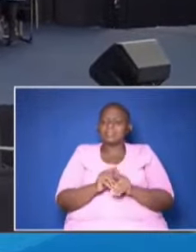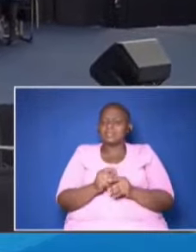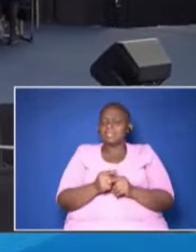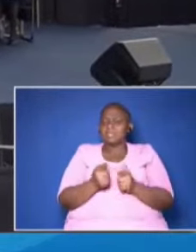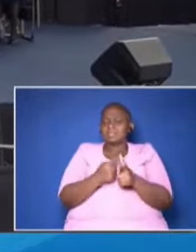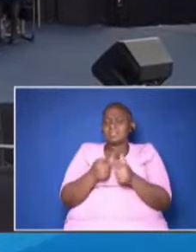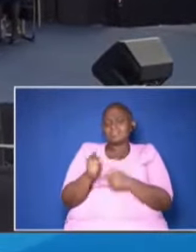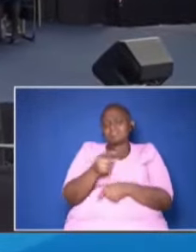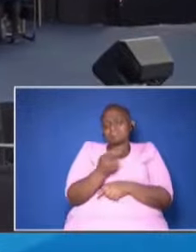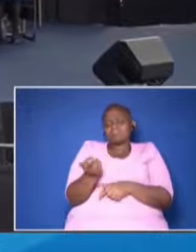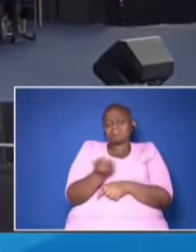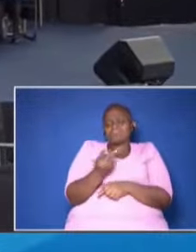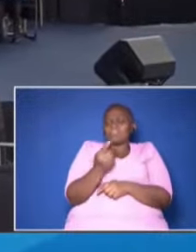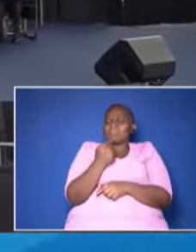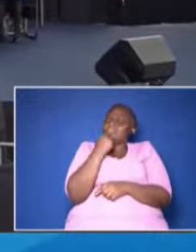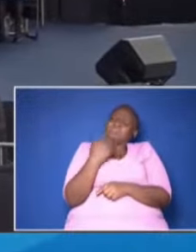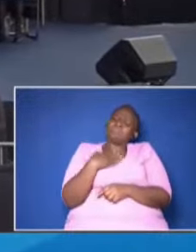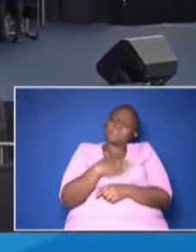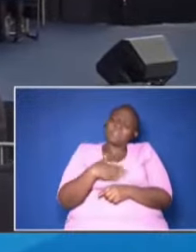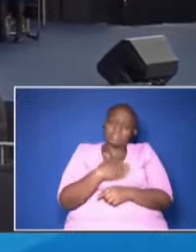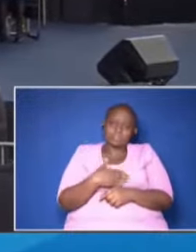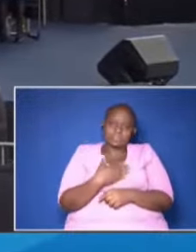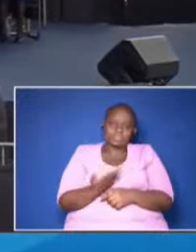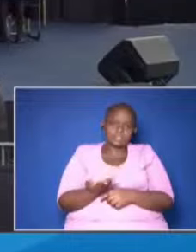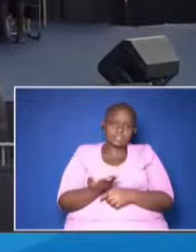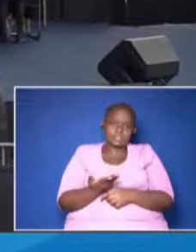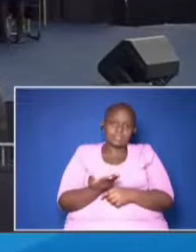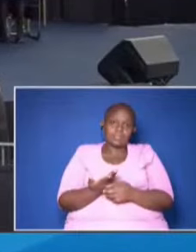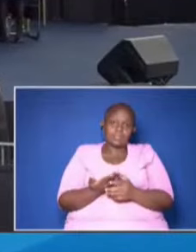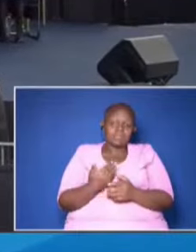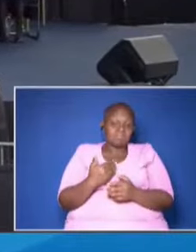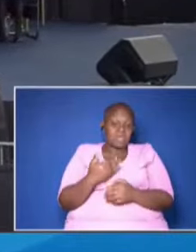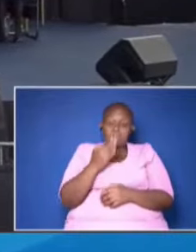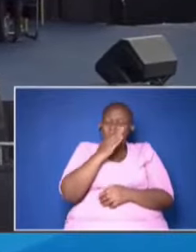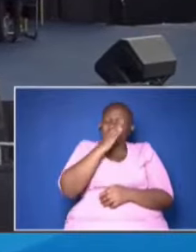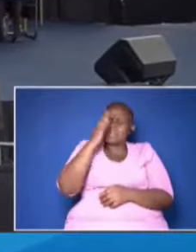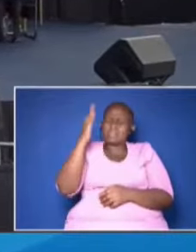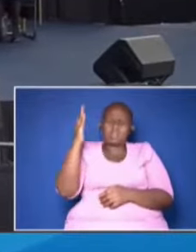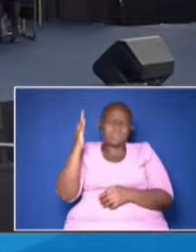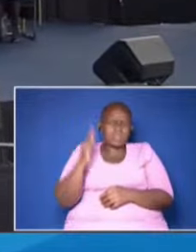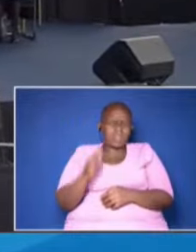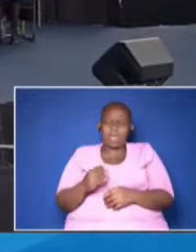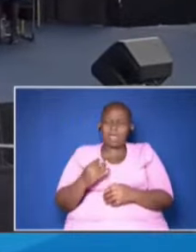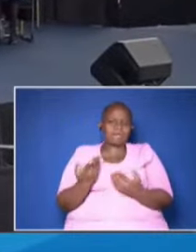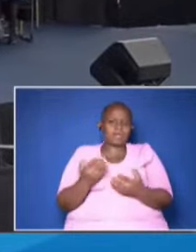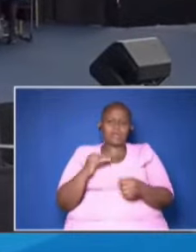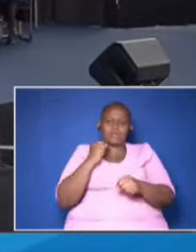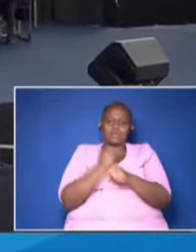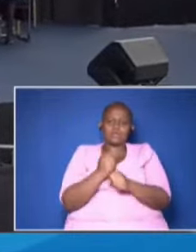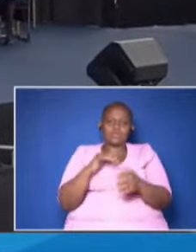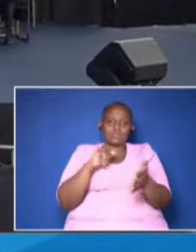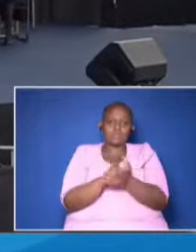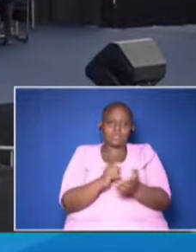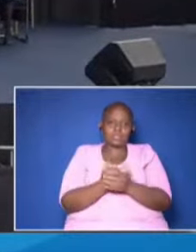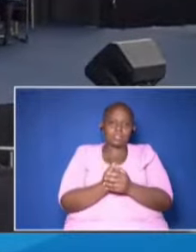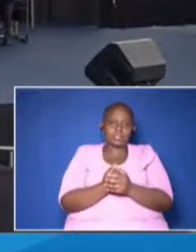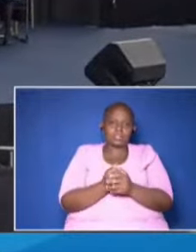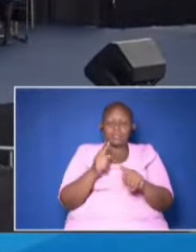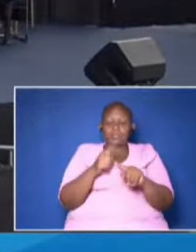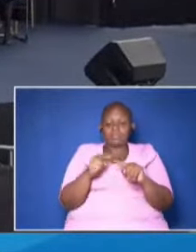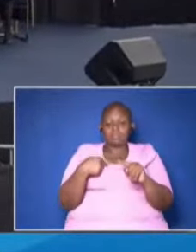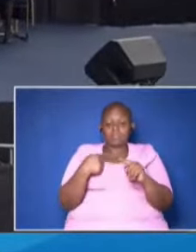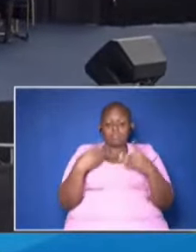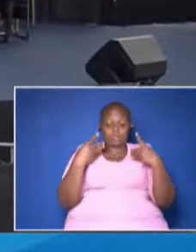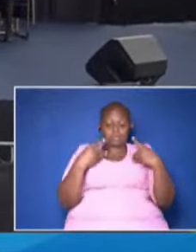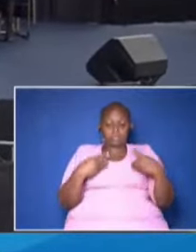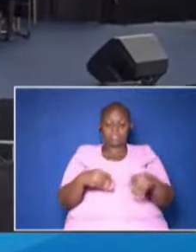me please I've never really done this before in my life I came wearing my black